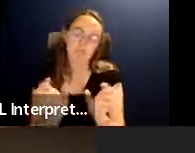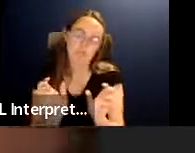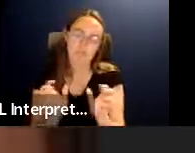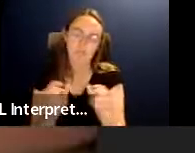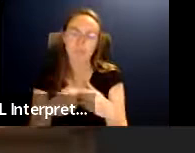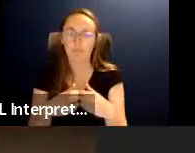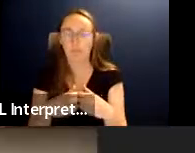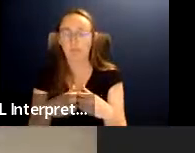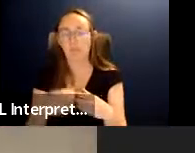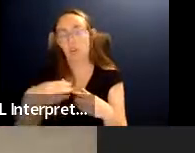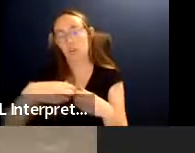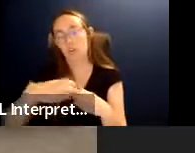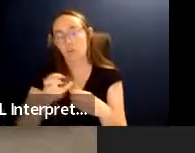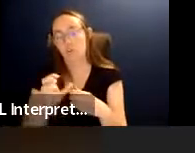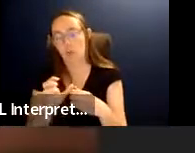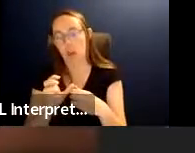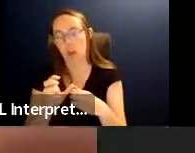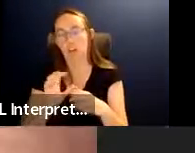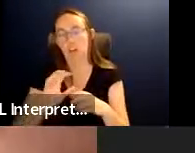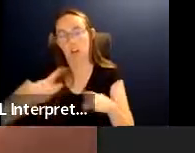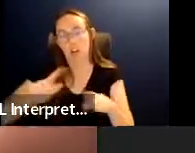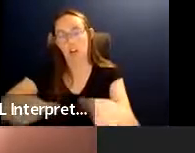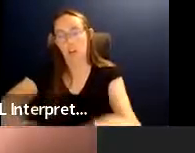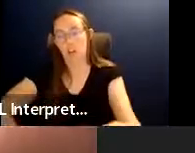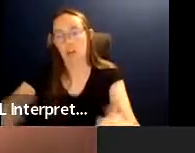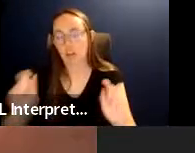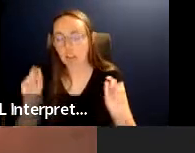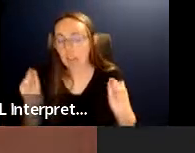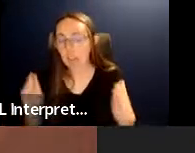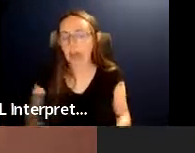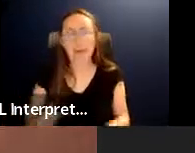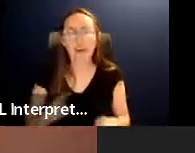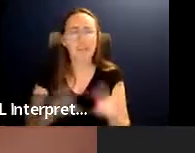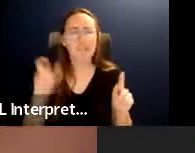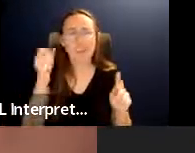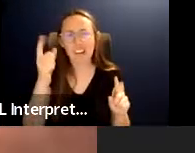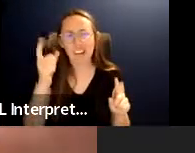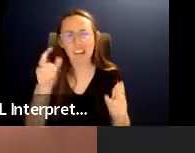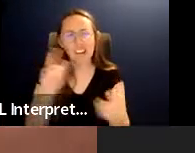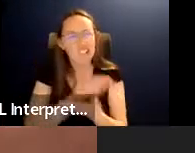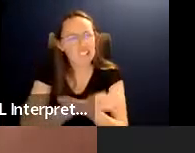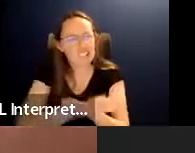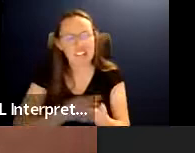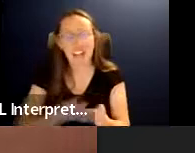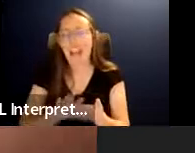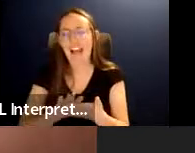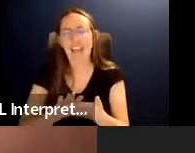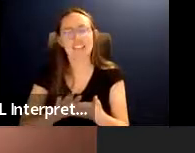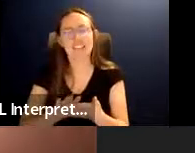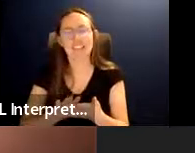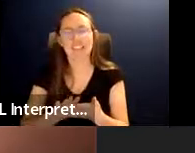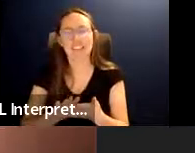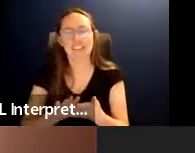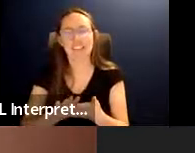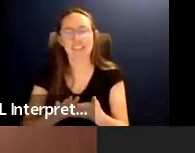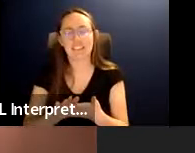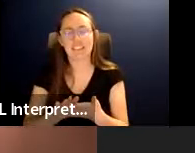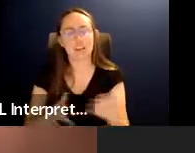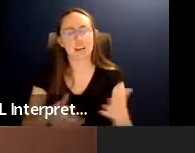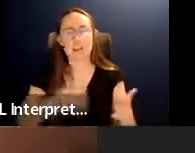to roll it across a table, but it's just a nice, gives you some really good